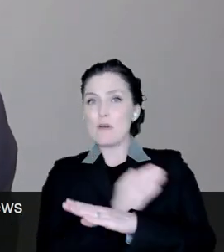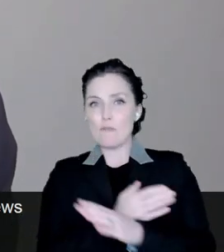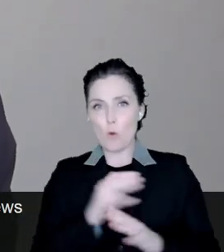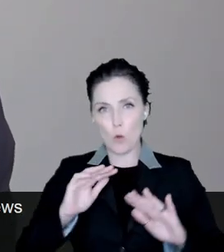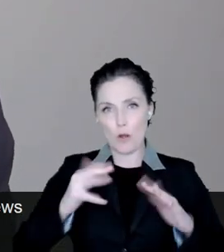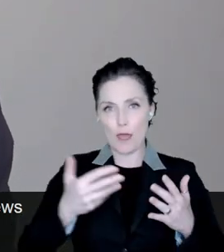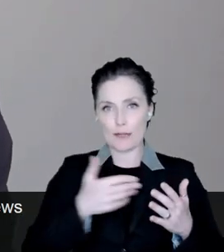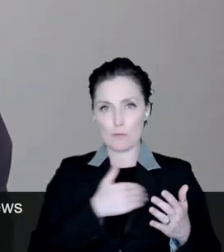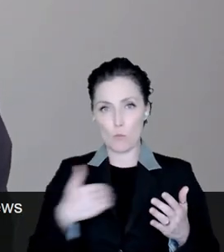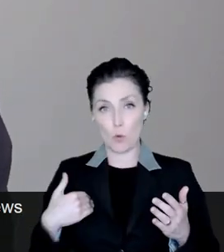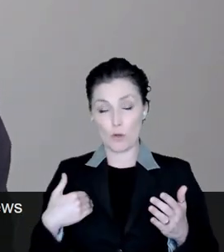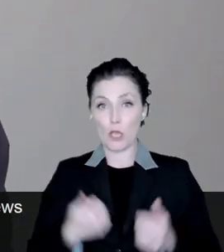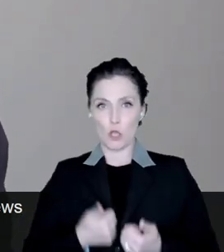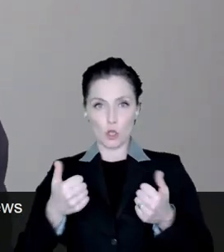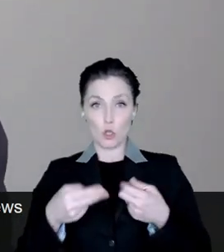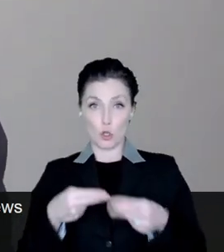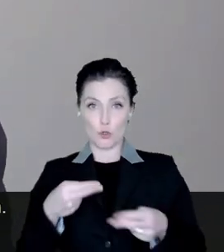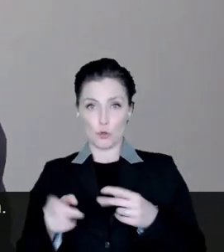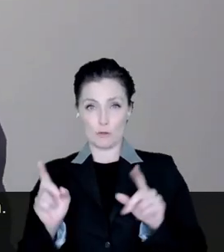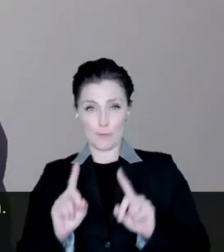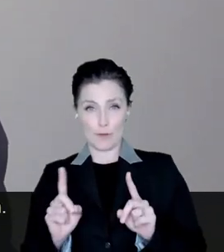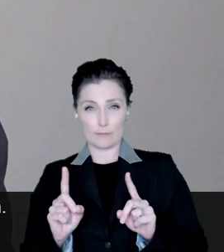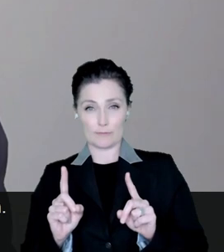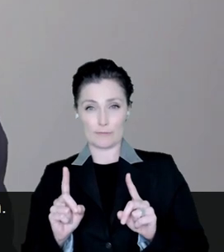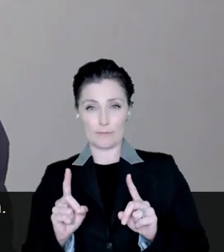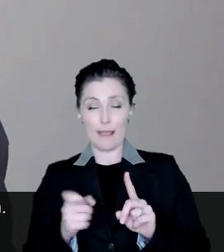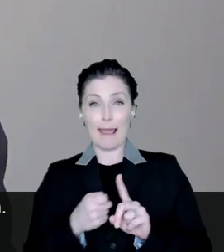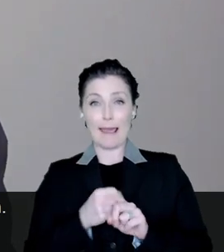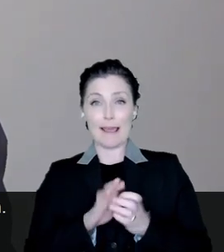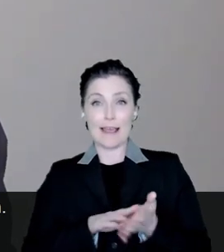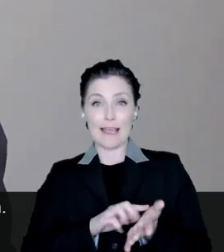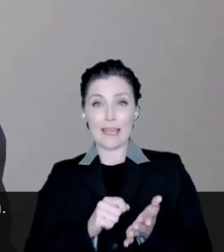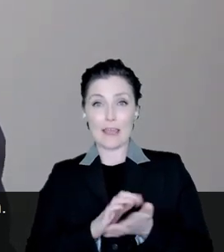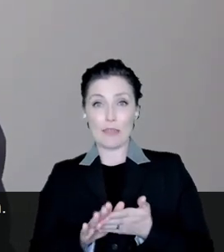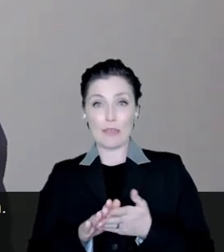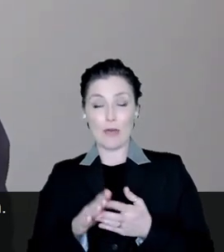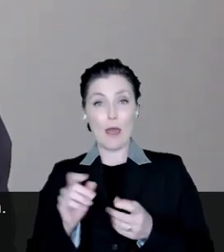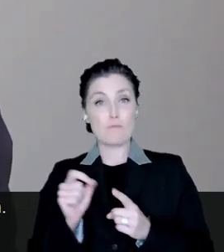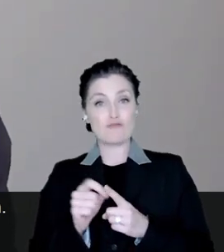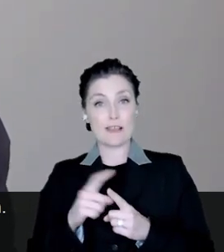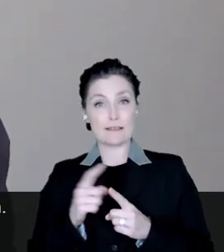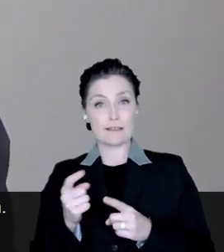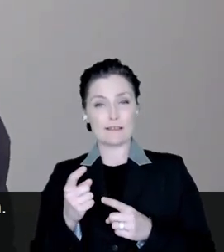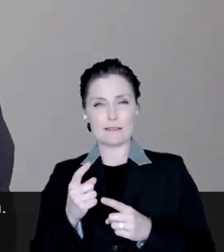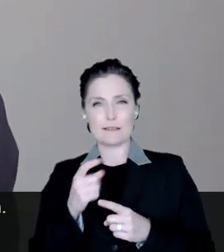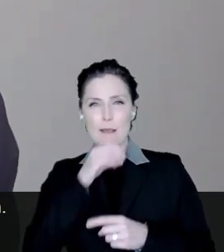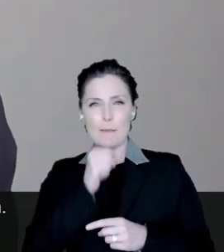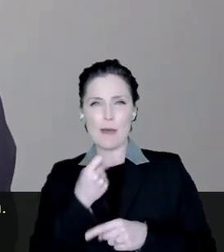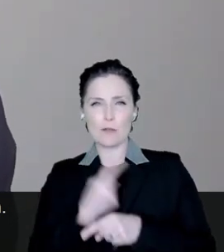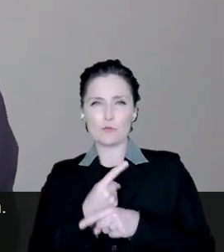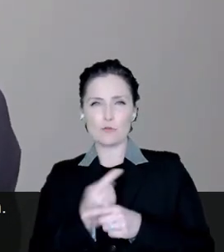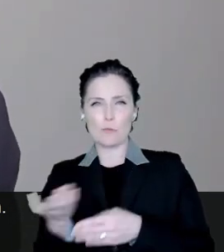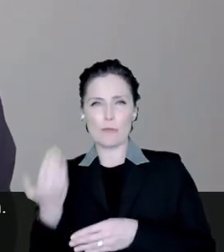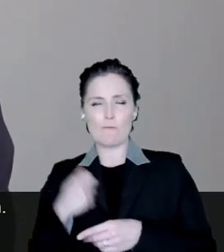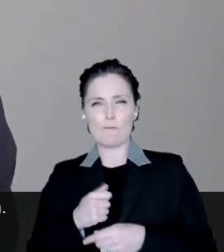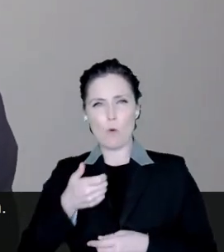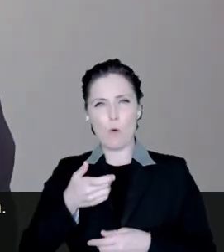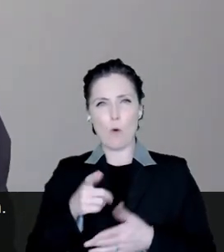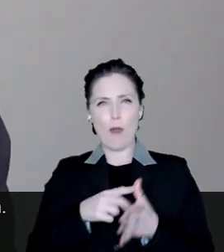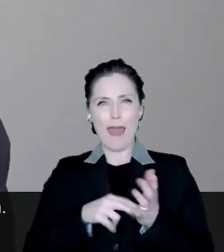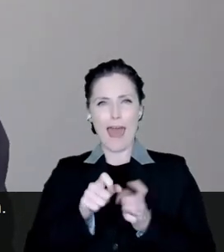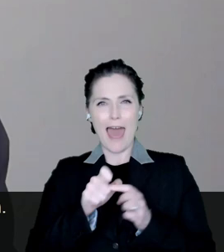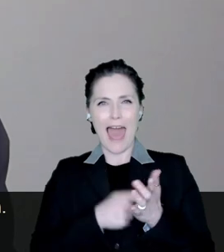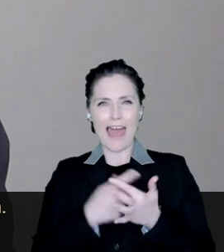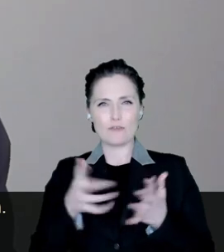is Keith Prince, who is the chap who spoke before Andrew, you can tell from what he was reading,